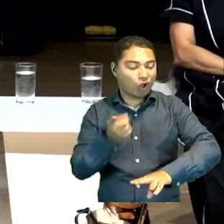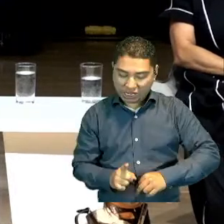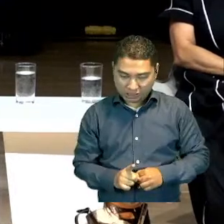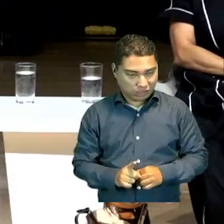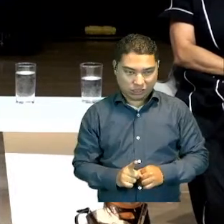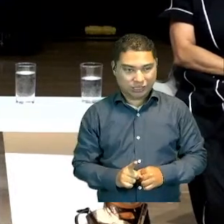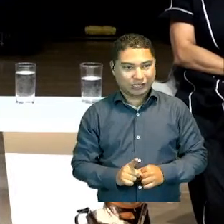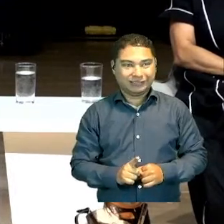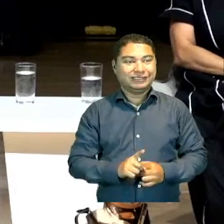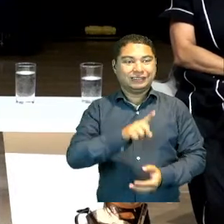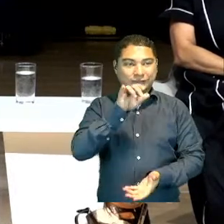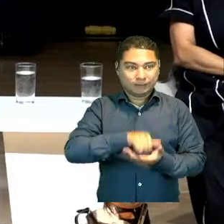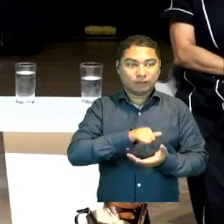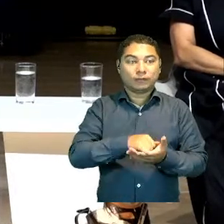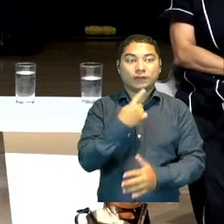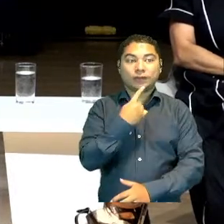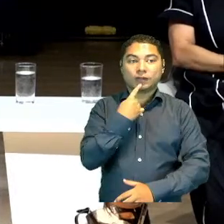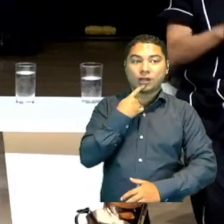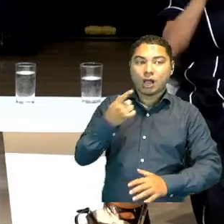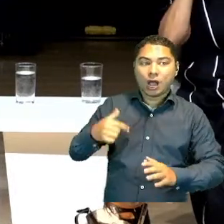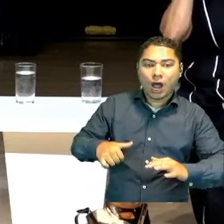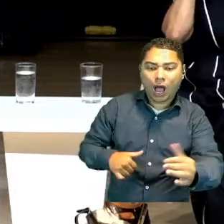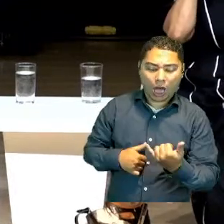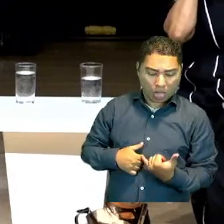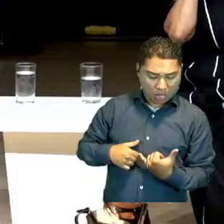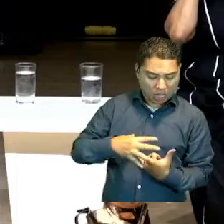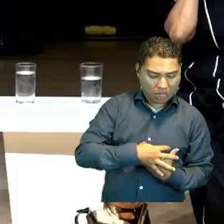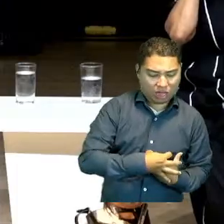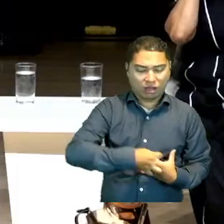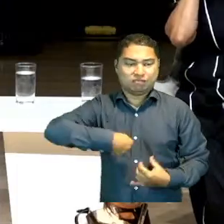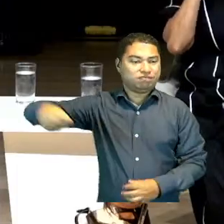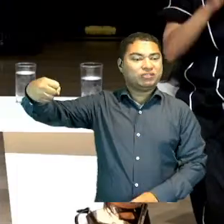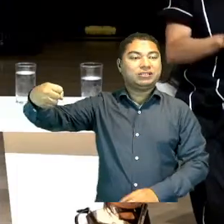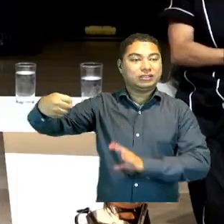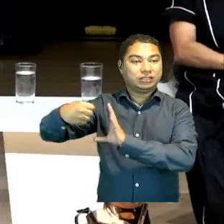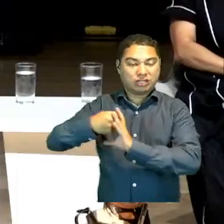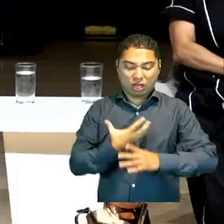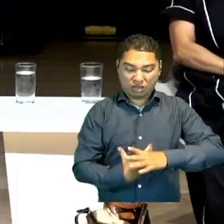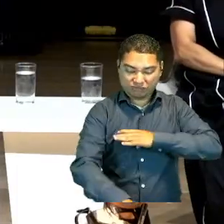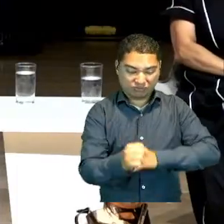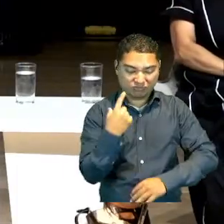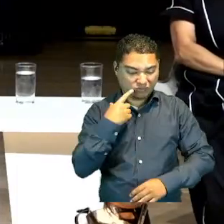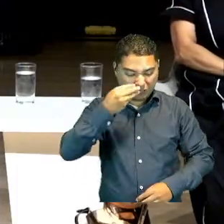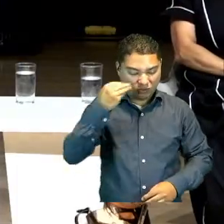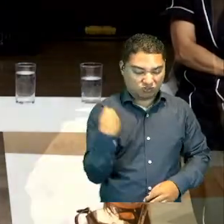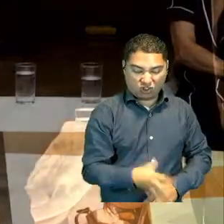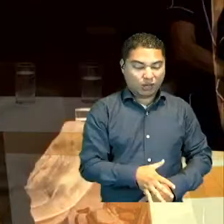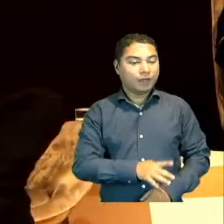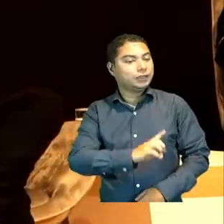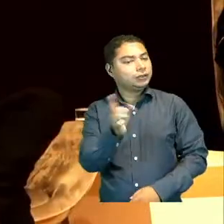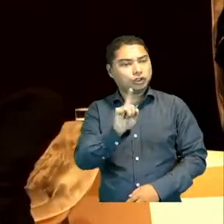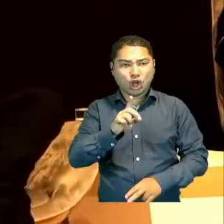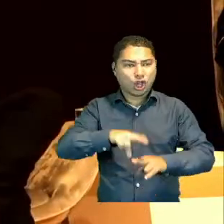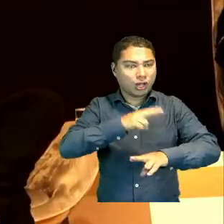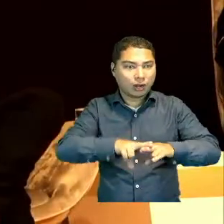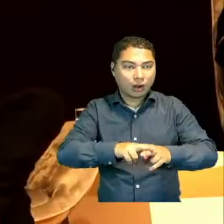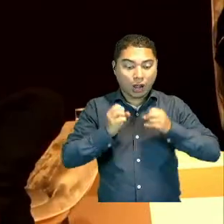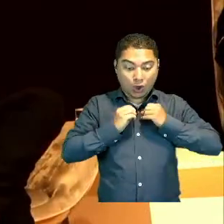normal. It shouldn't be normal that a woman is told to remove her uterus because that's not good for her